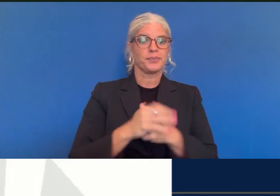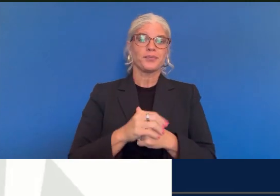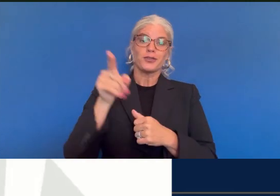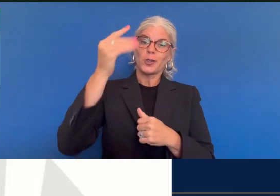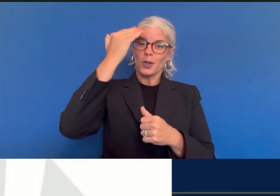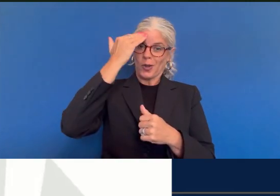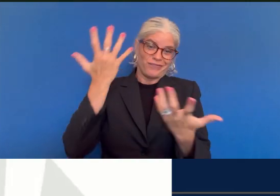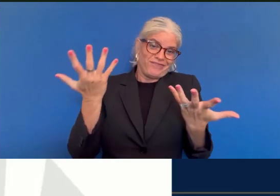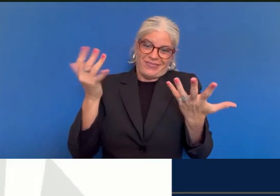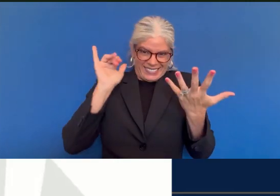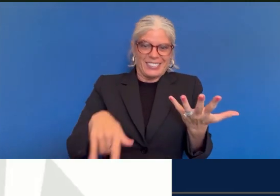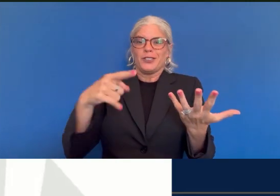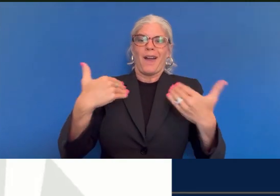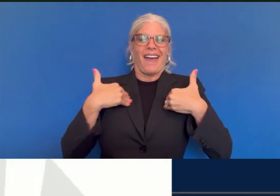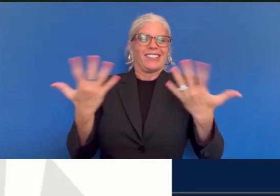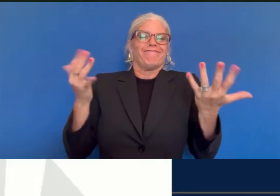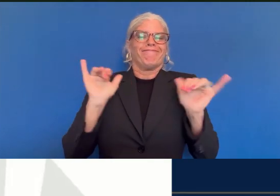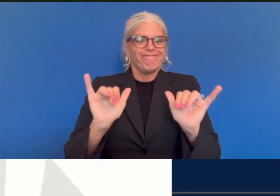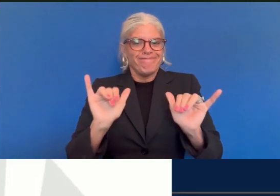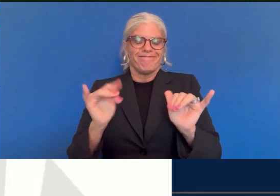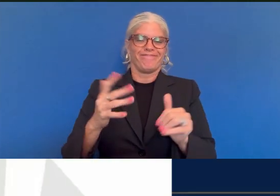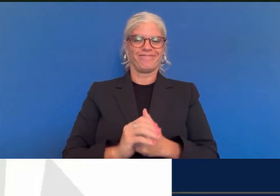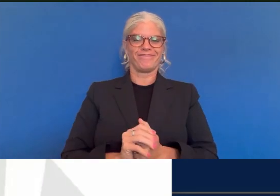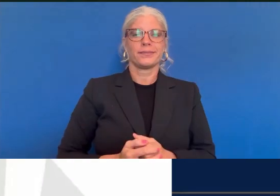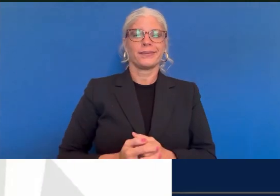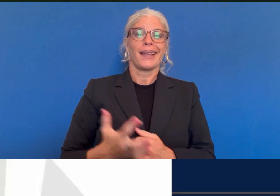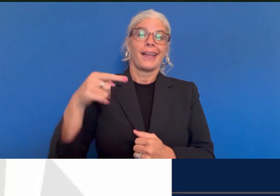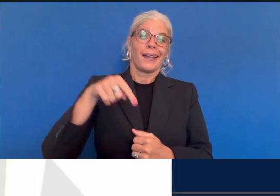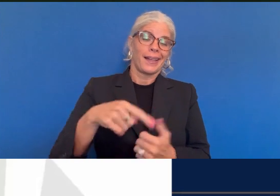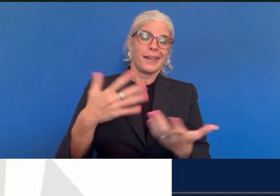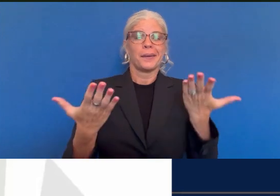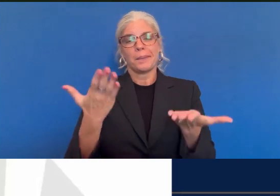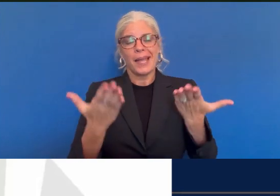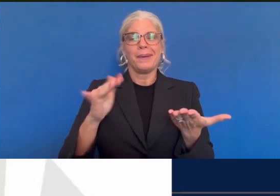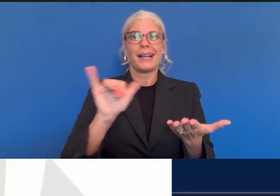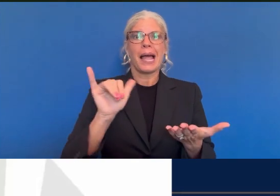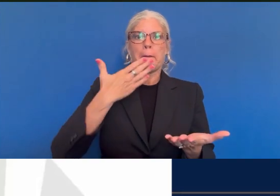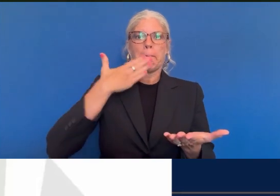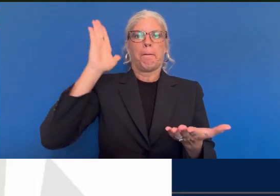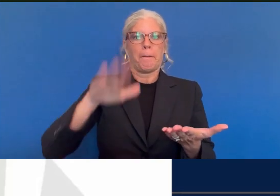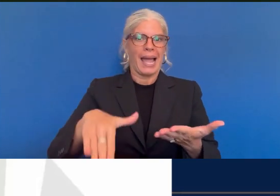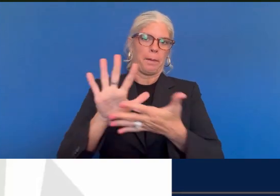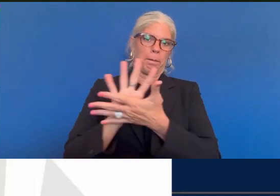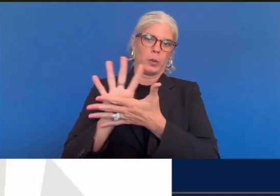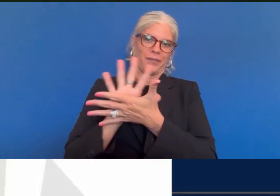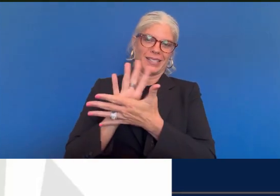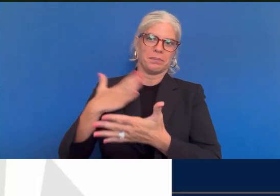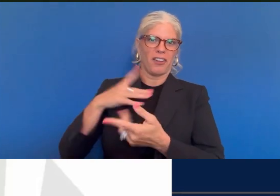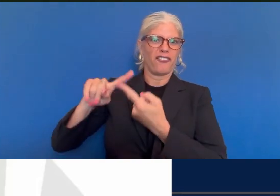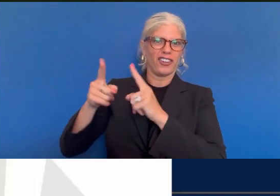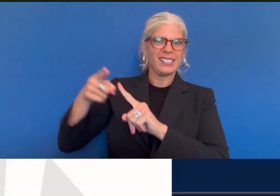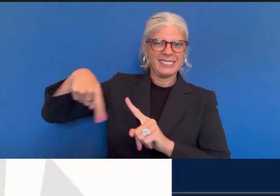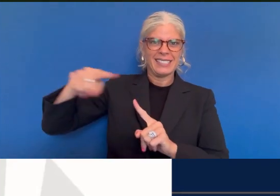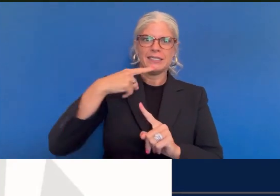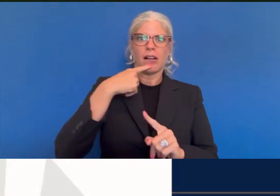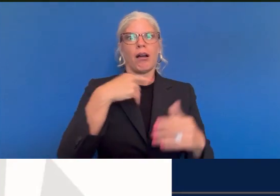which many of you may find strange, is that it was a little bit of a liberating experience,